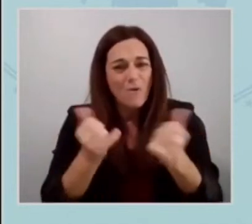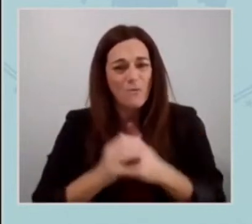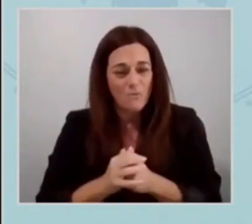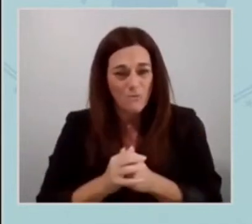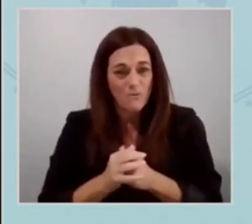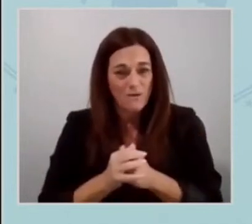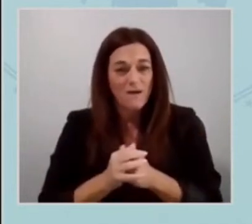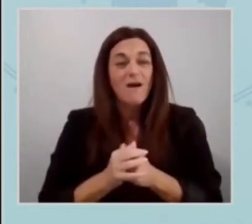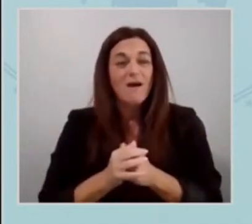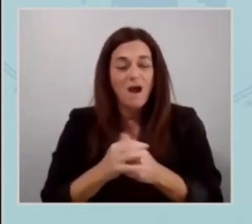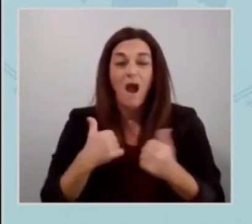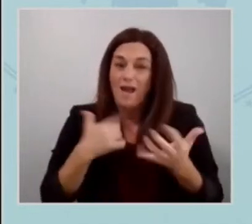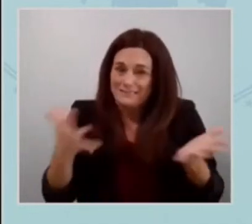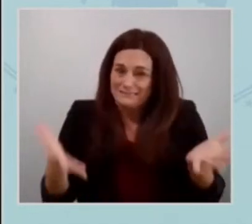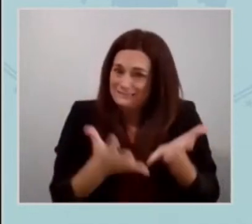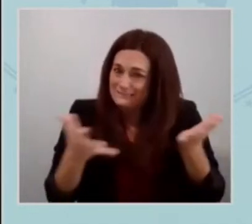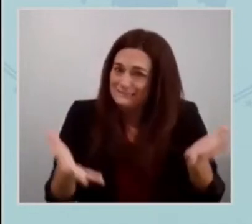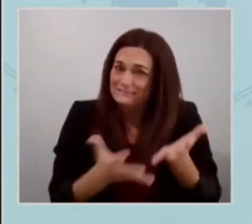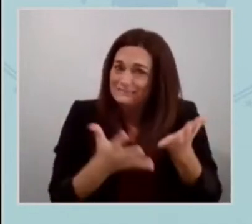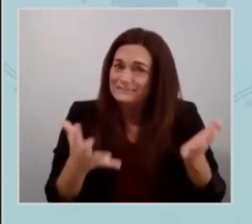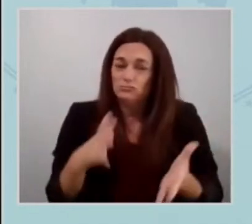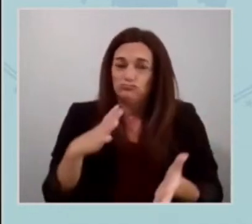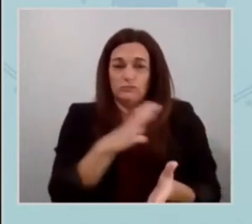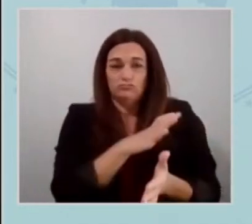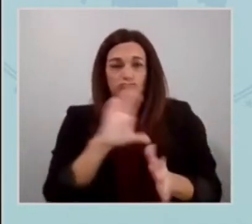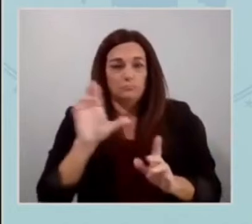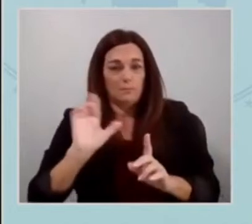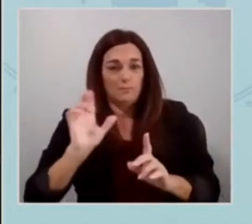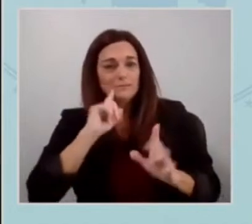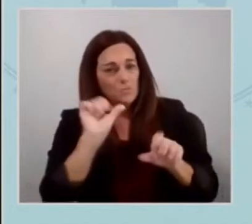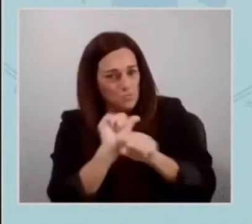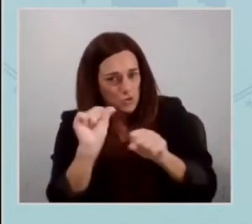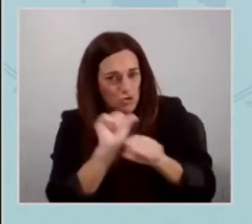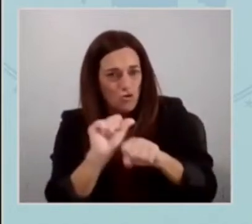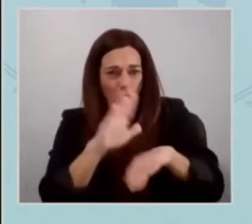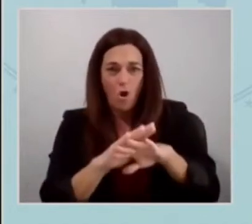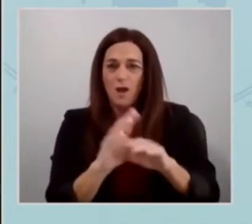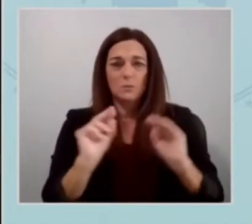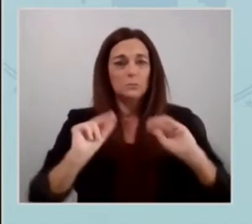Americans like you, we need relief now. So I've been urging our